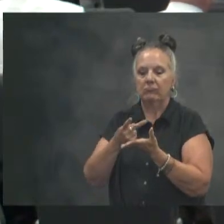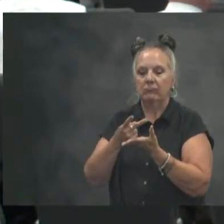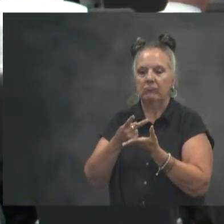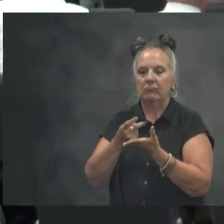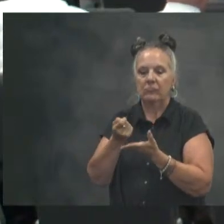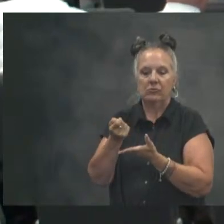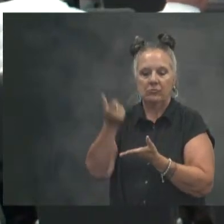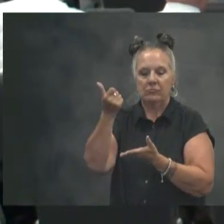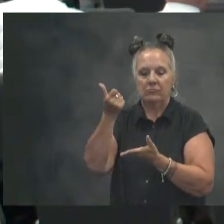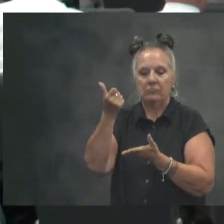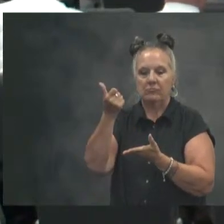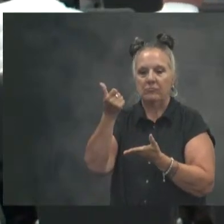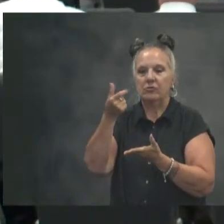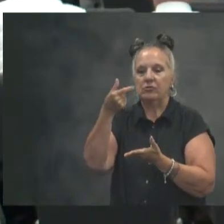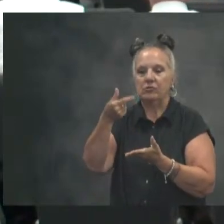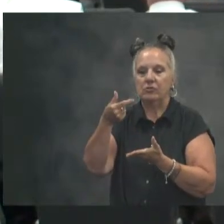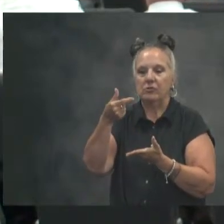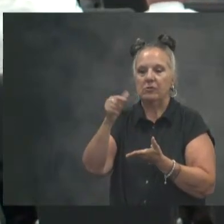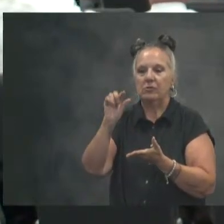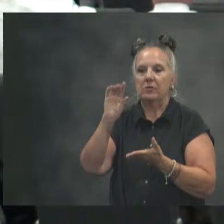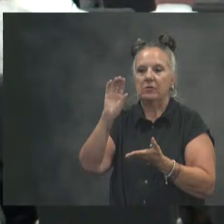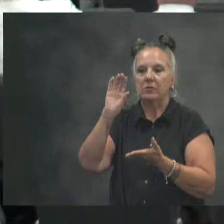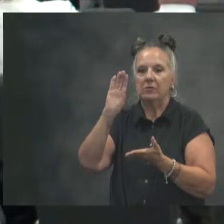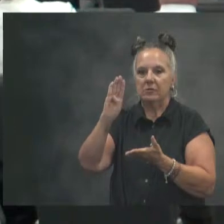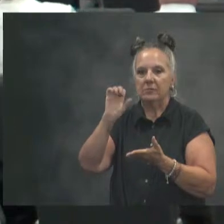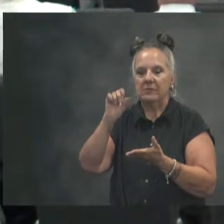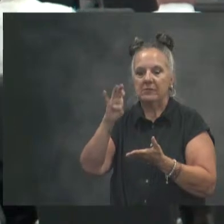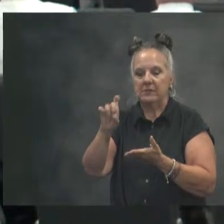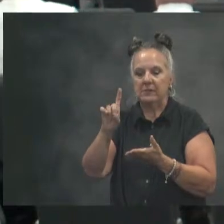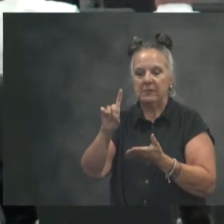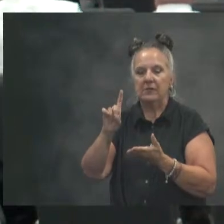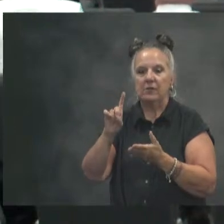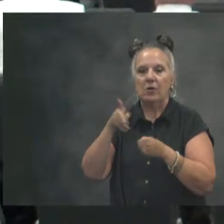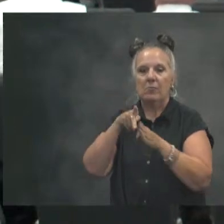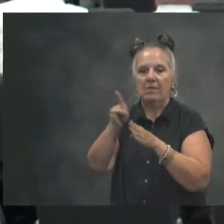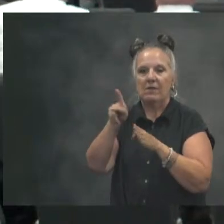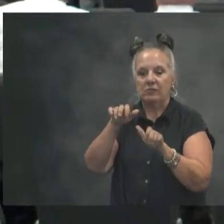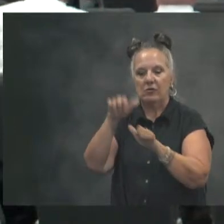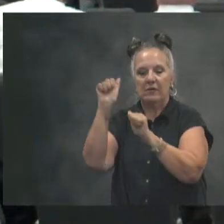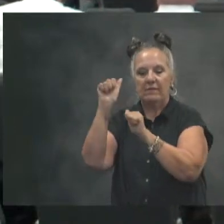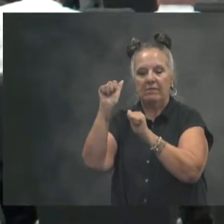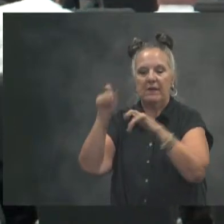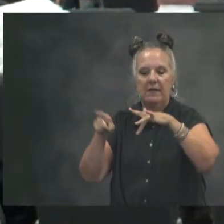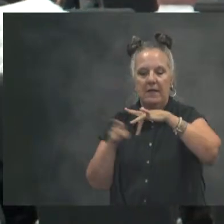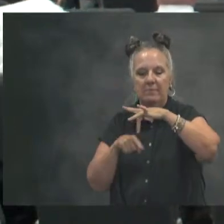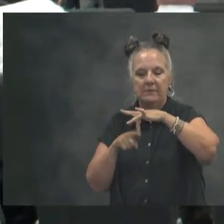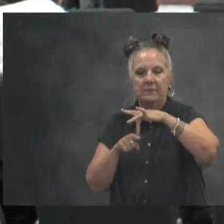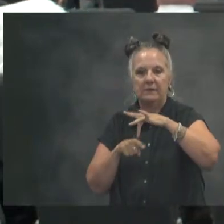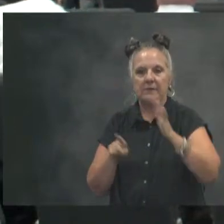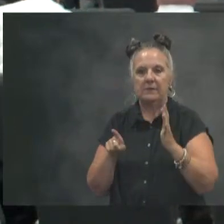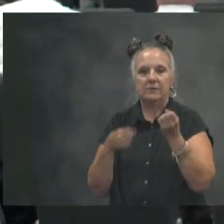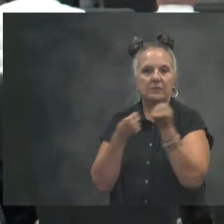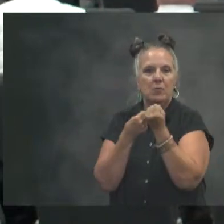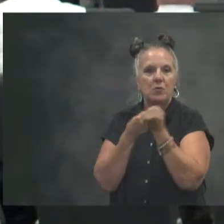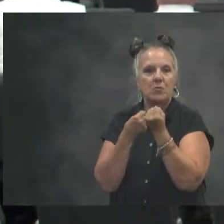to rescind policy GCBD entitled Professional Leaves and Absences. All those in